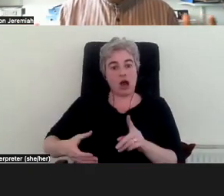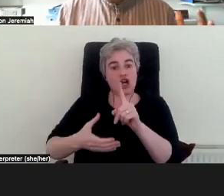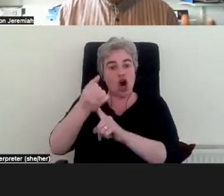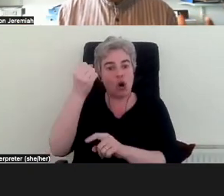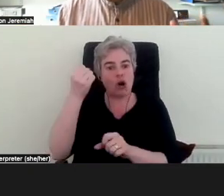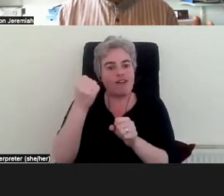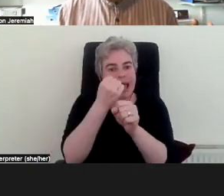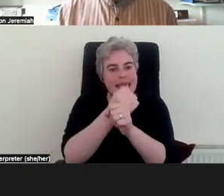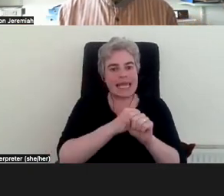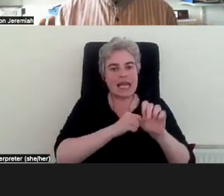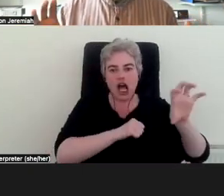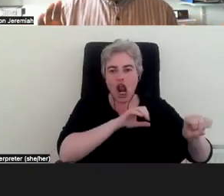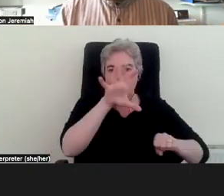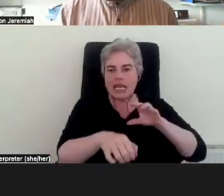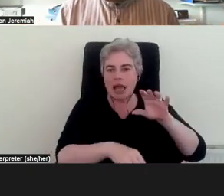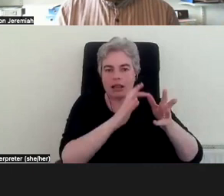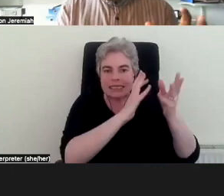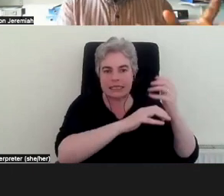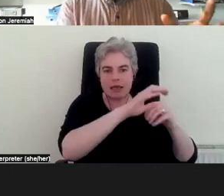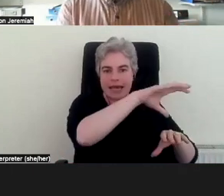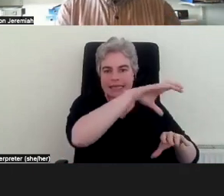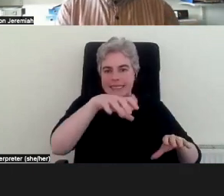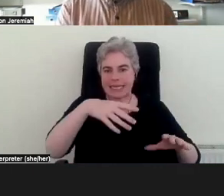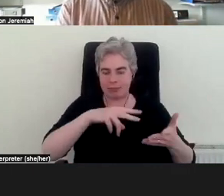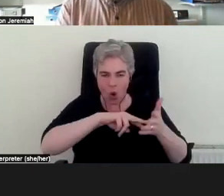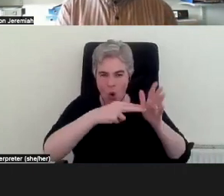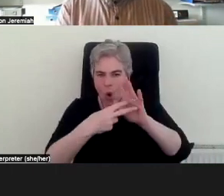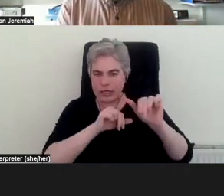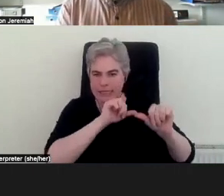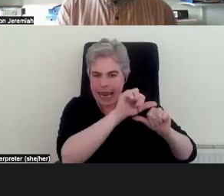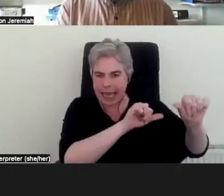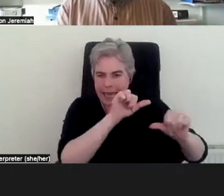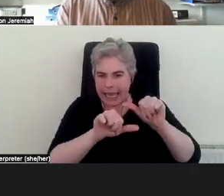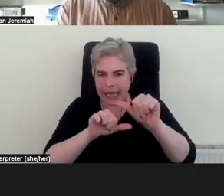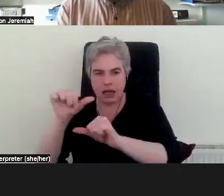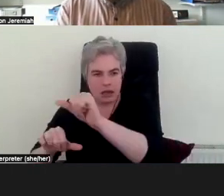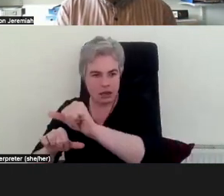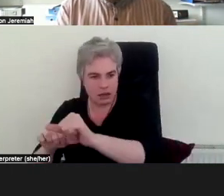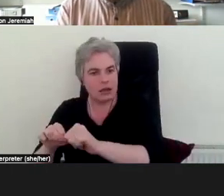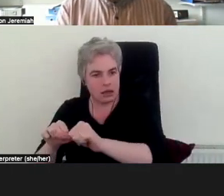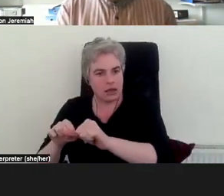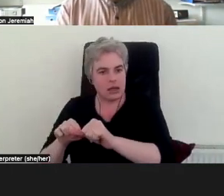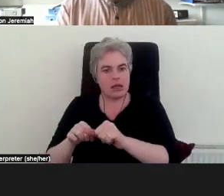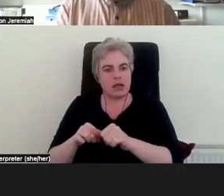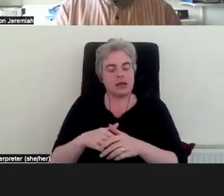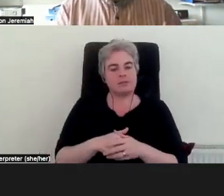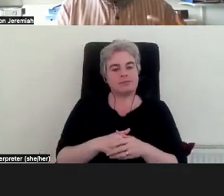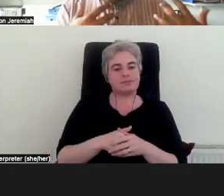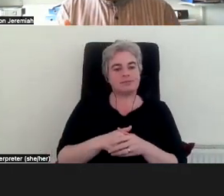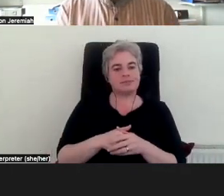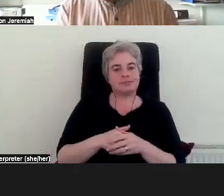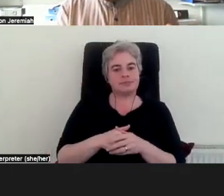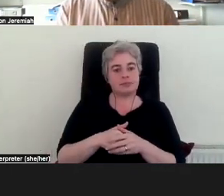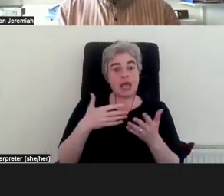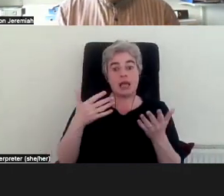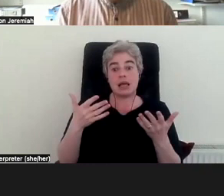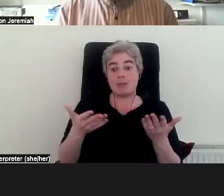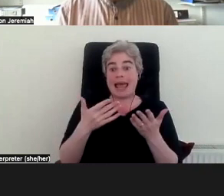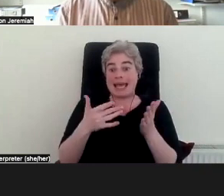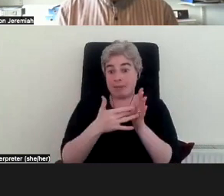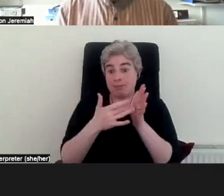colonial societies more orderly, as was pointed out by that observation, played an important